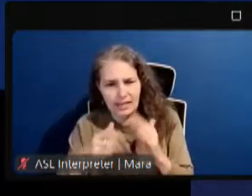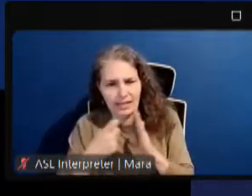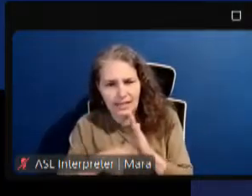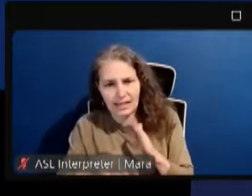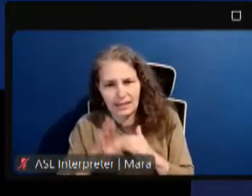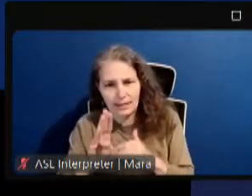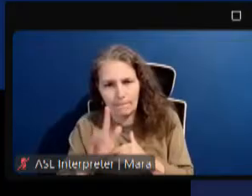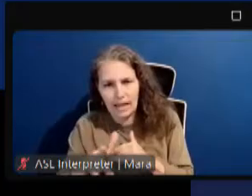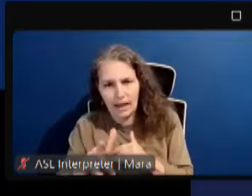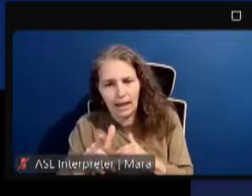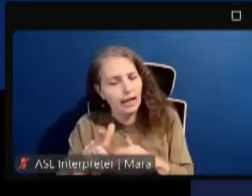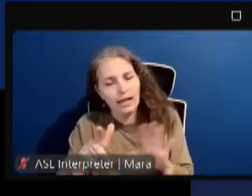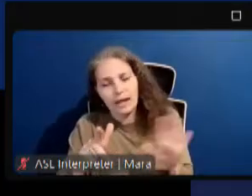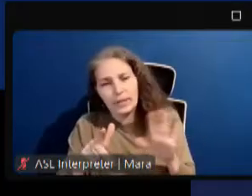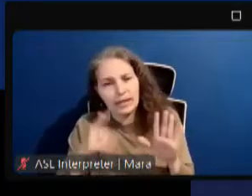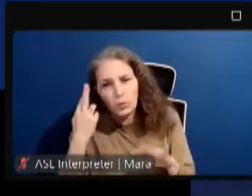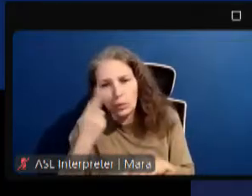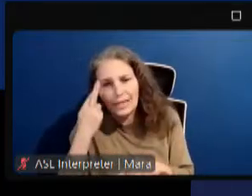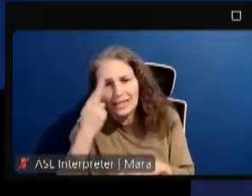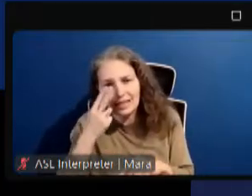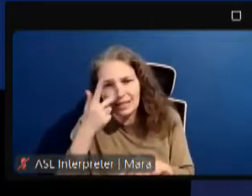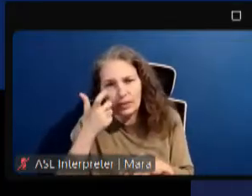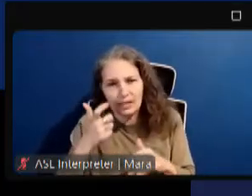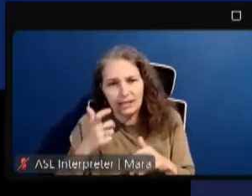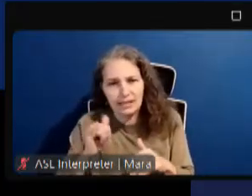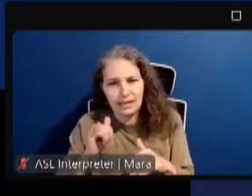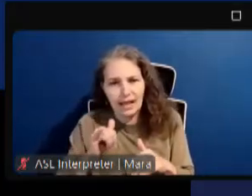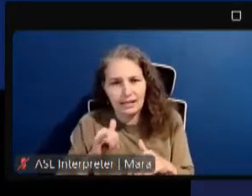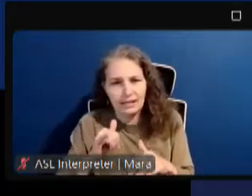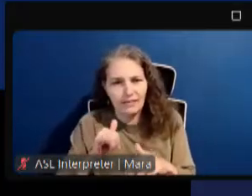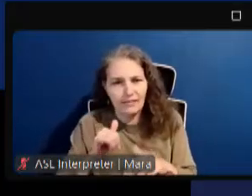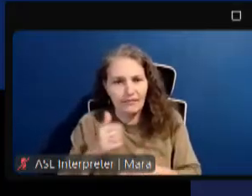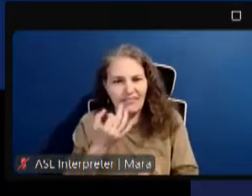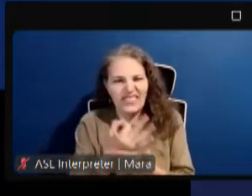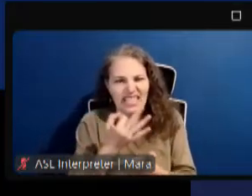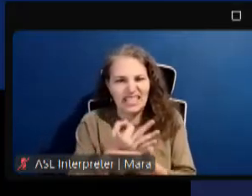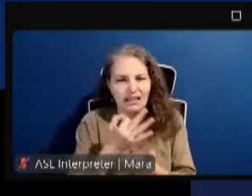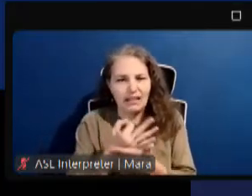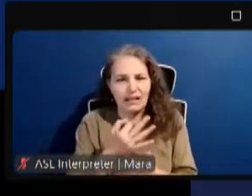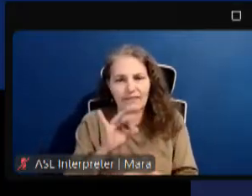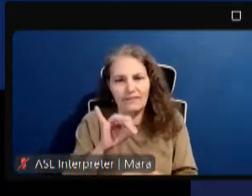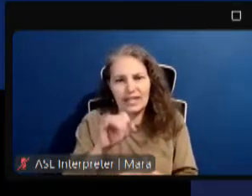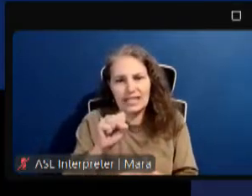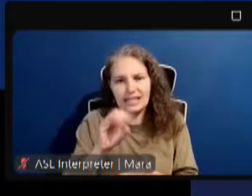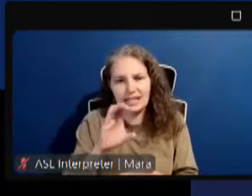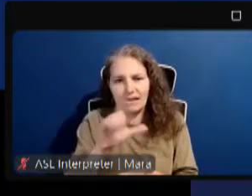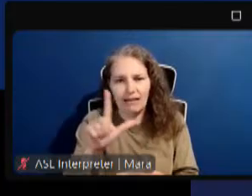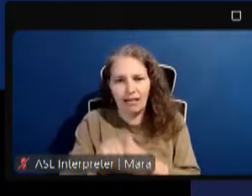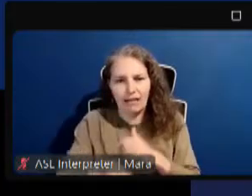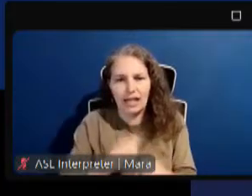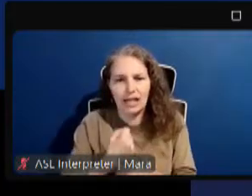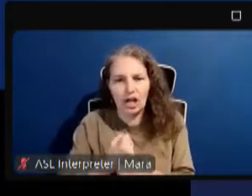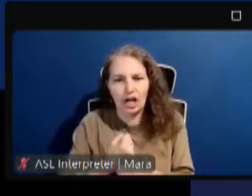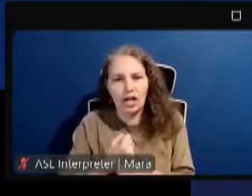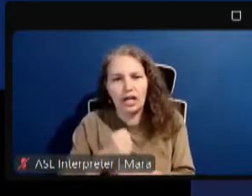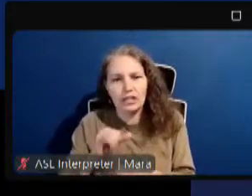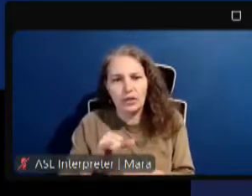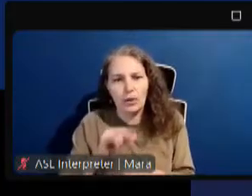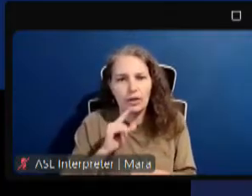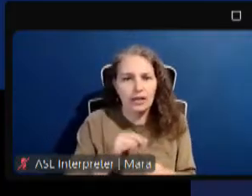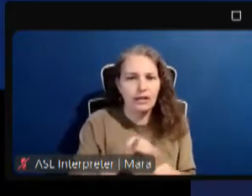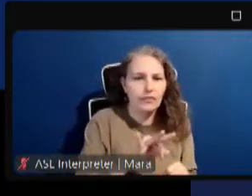The reason being is because of the nature of that fiscal year. You had the property between July